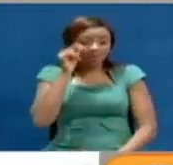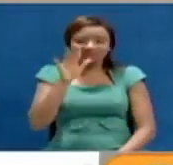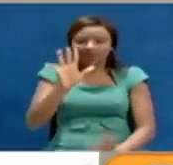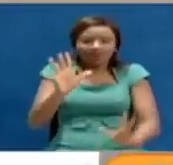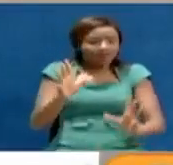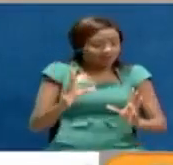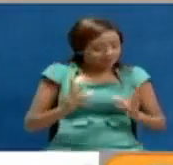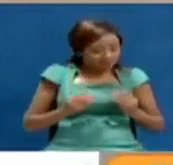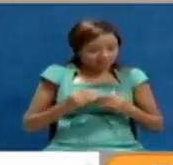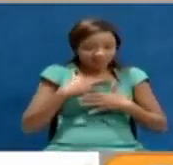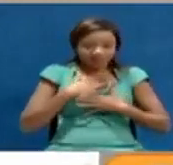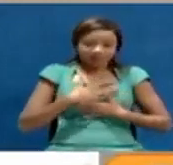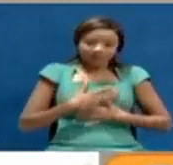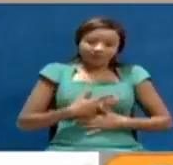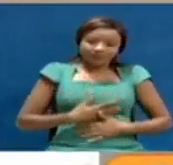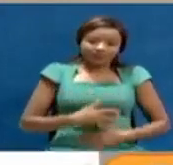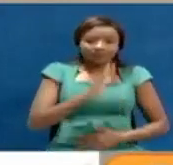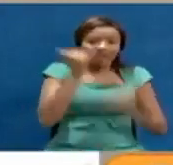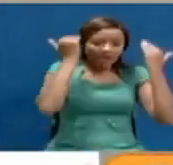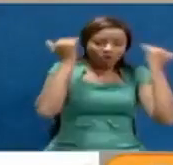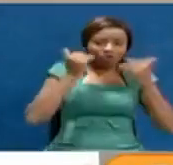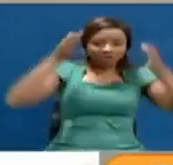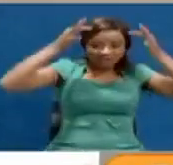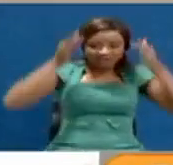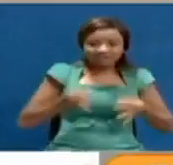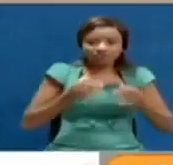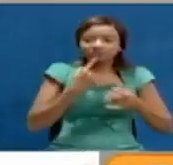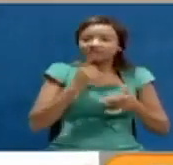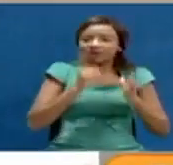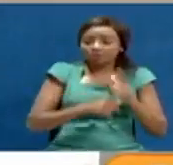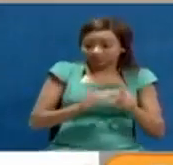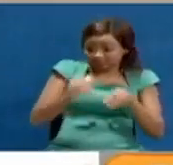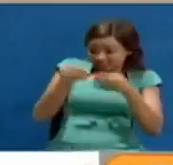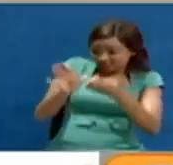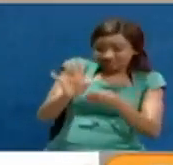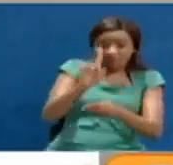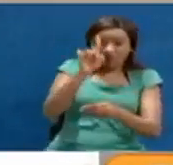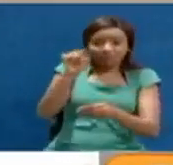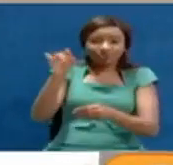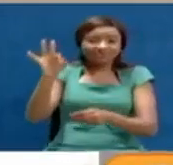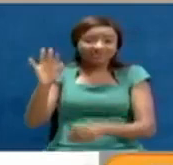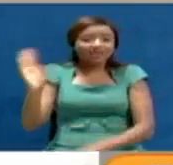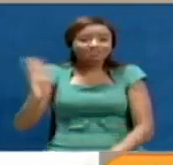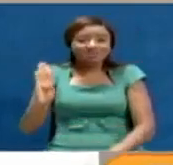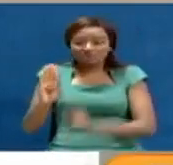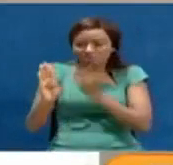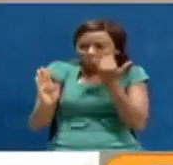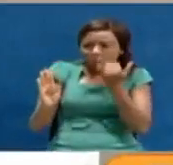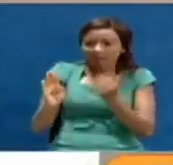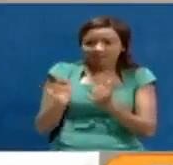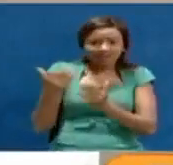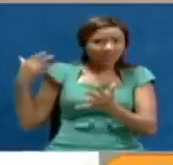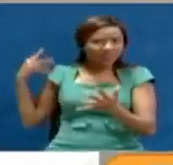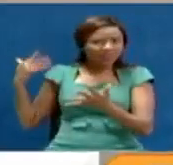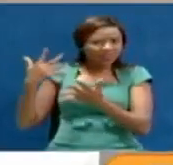decision by the court by awarding them 1.3 billion compensation over lead poisoning. Additionally,